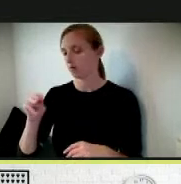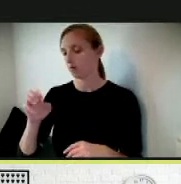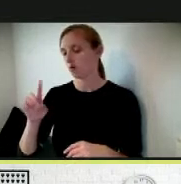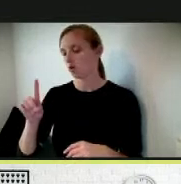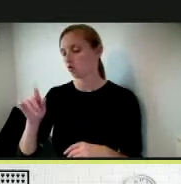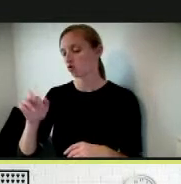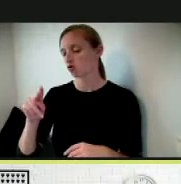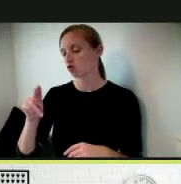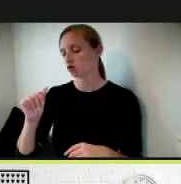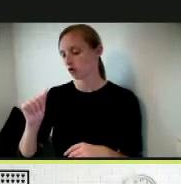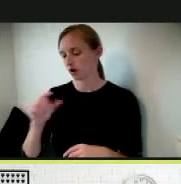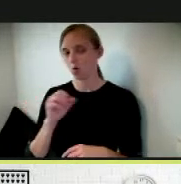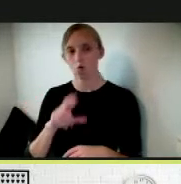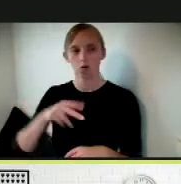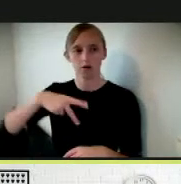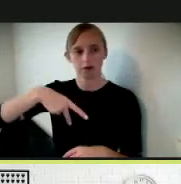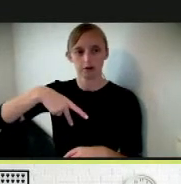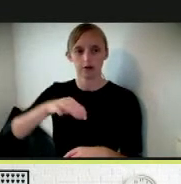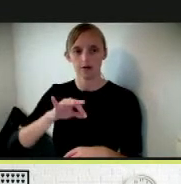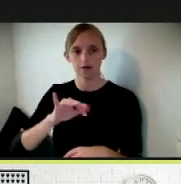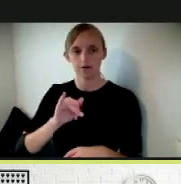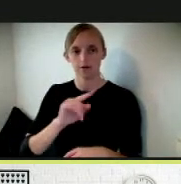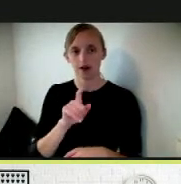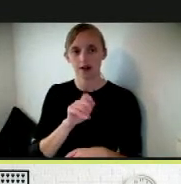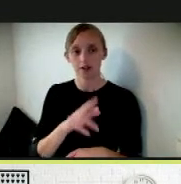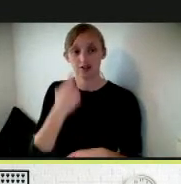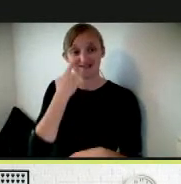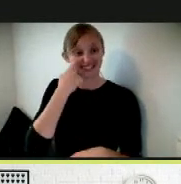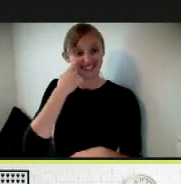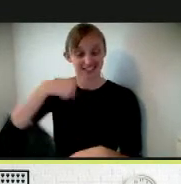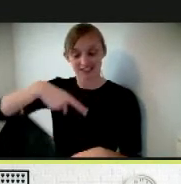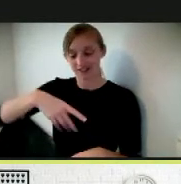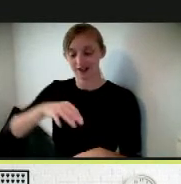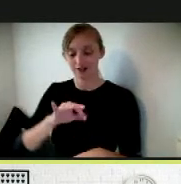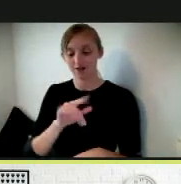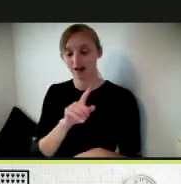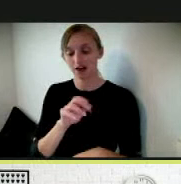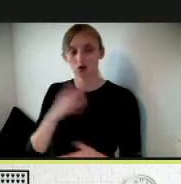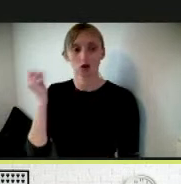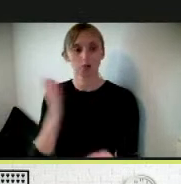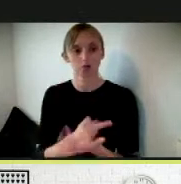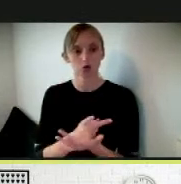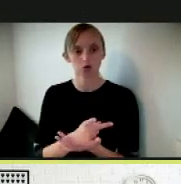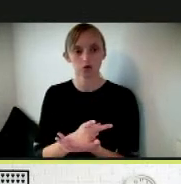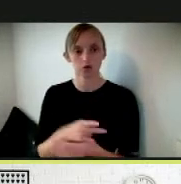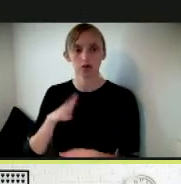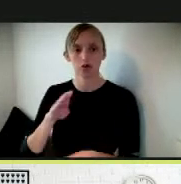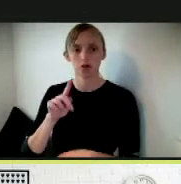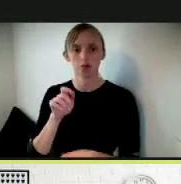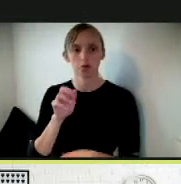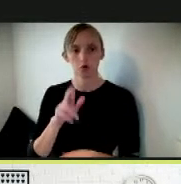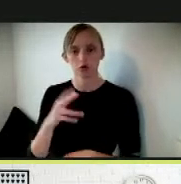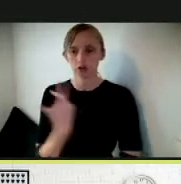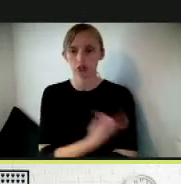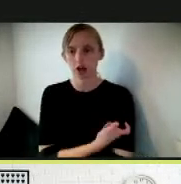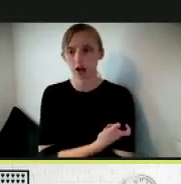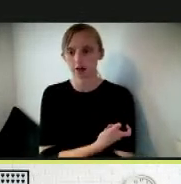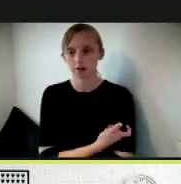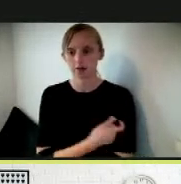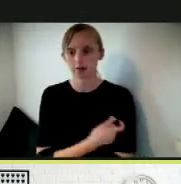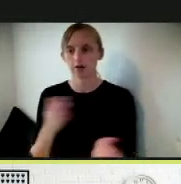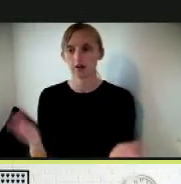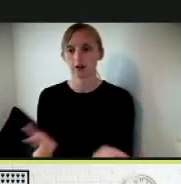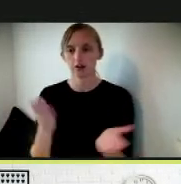Pfizer was approved for a booster shot, and it is strongly encouraged for